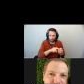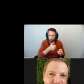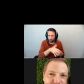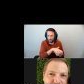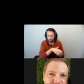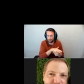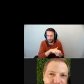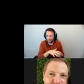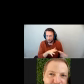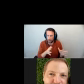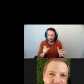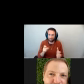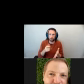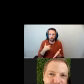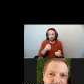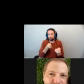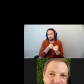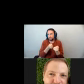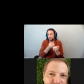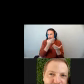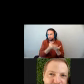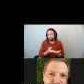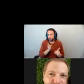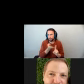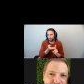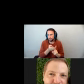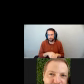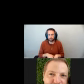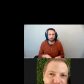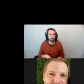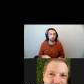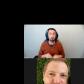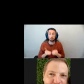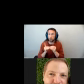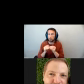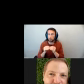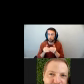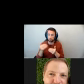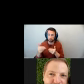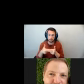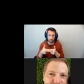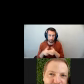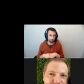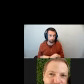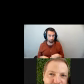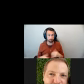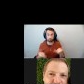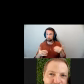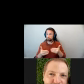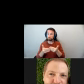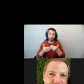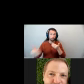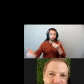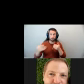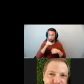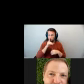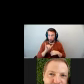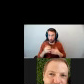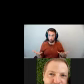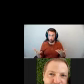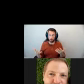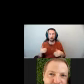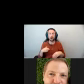of justification. Okay, one more, Jeff, thank you. So what this is going to look like for us going forward at NAU is I'm hoping to pilot